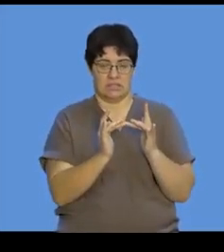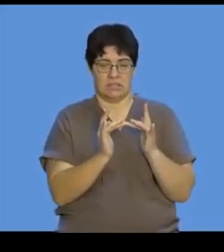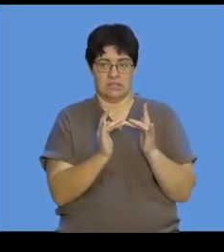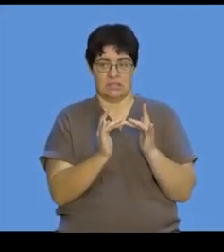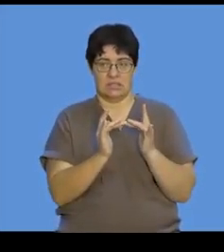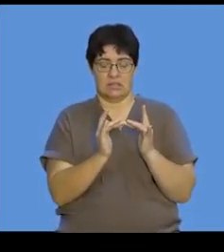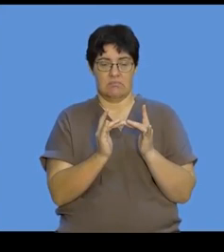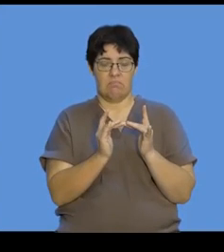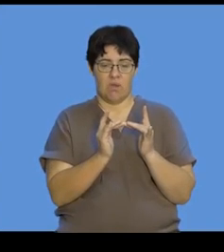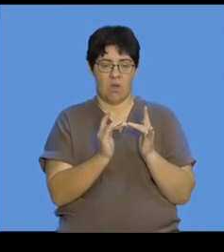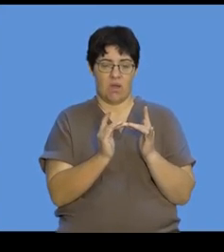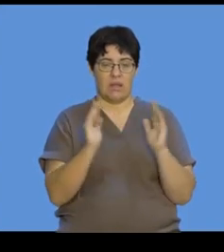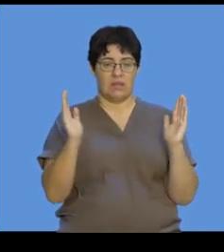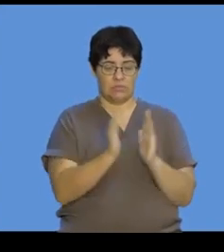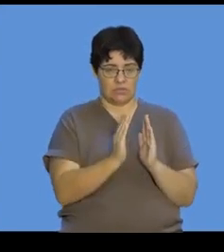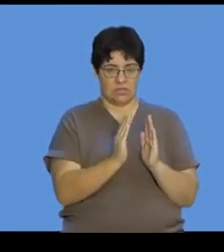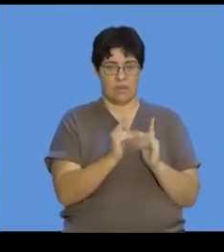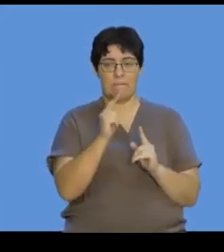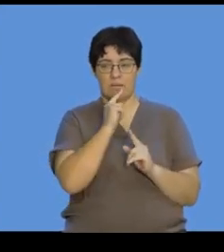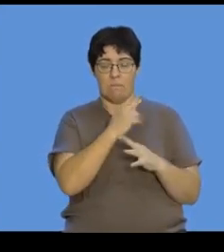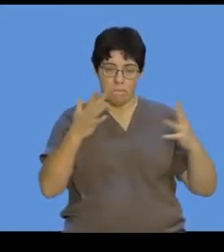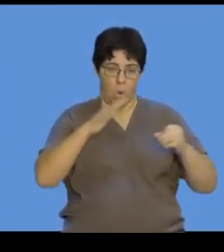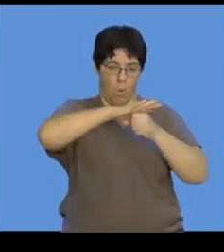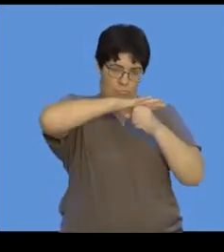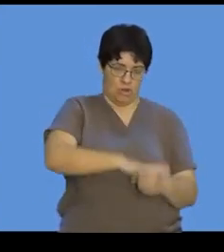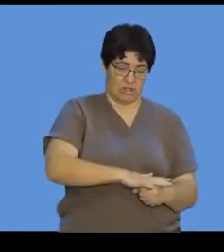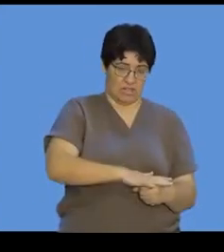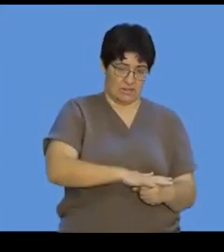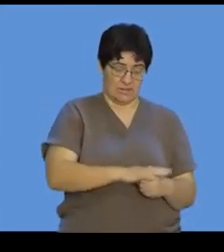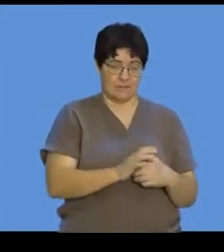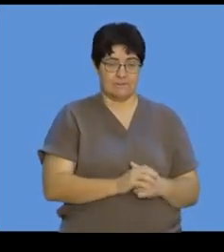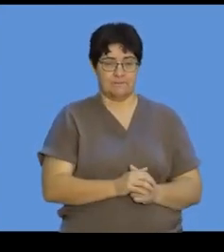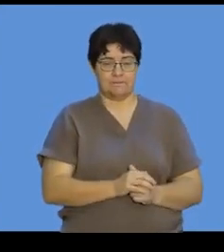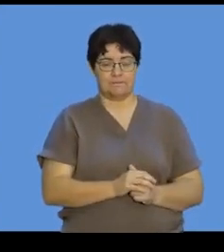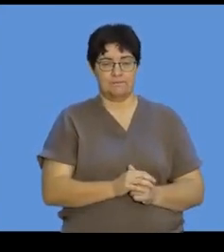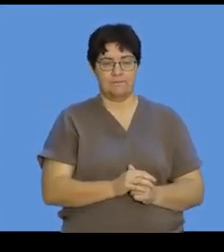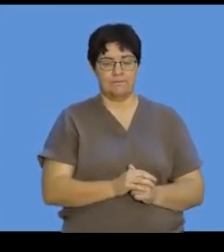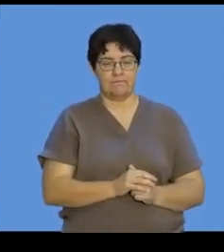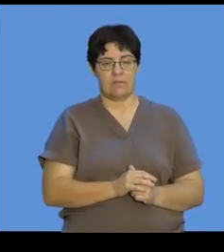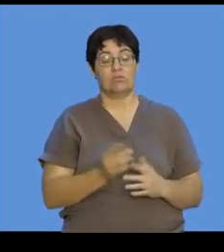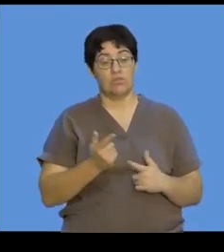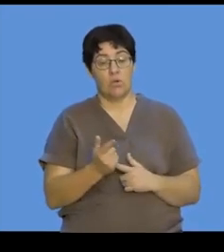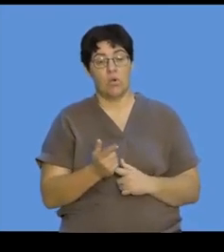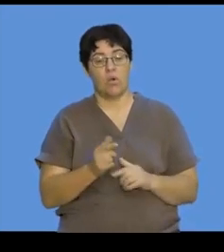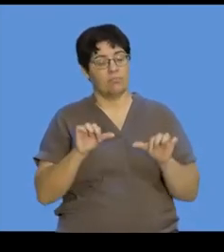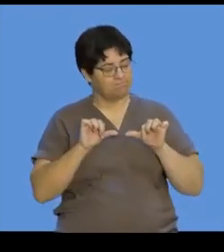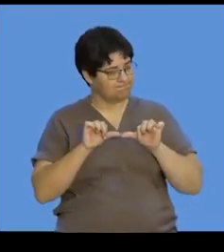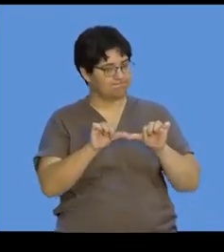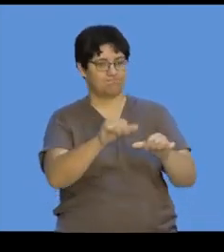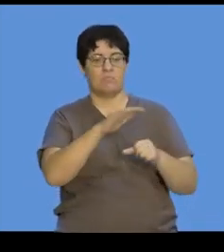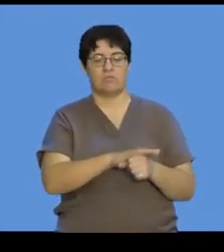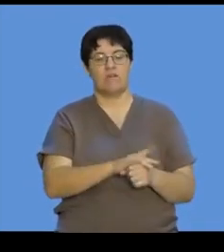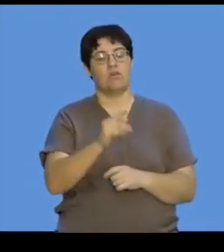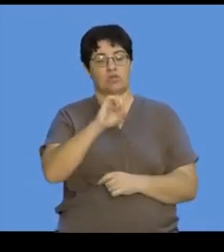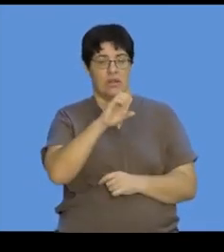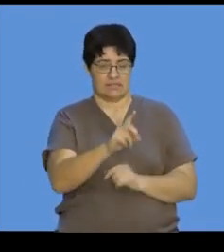is smaller, this would correspond to greater pressure of a solid, okay? So this pressure will remain constant in as far as solids